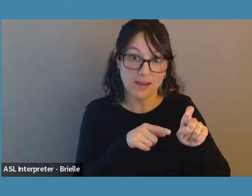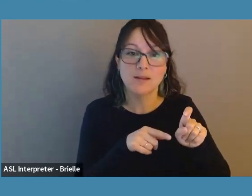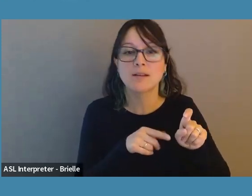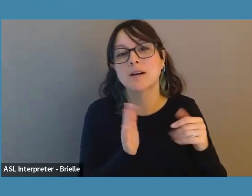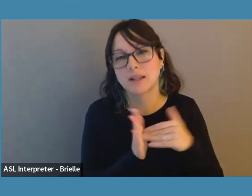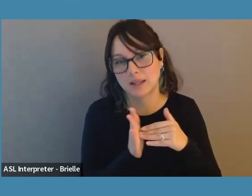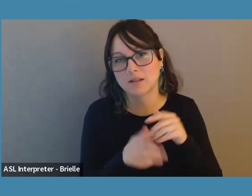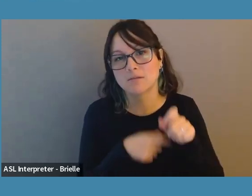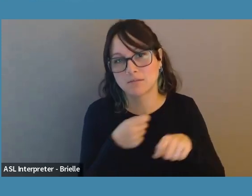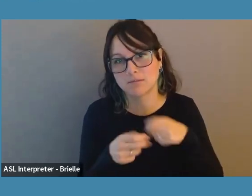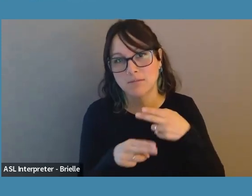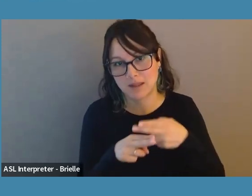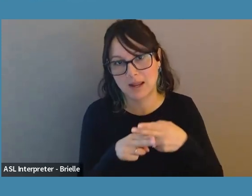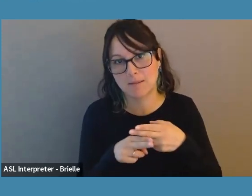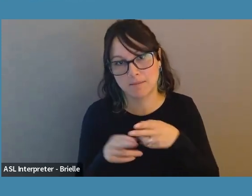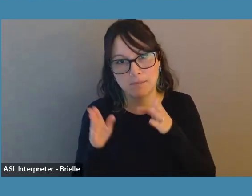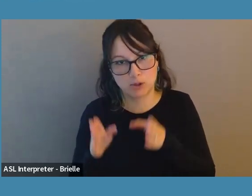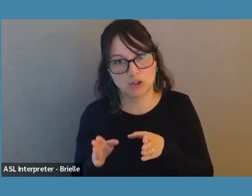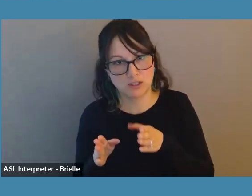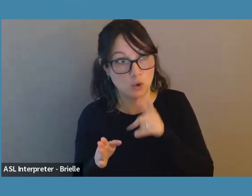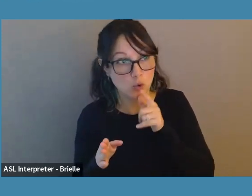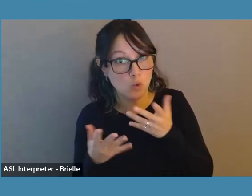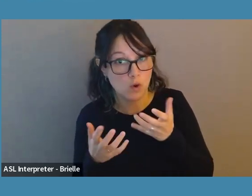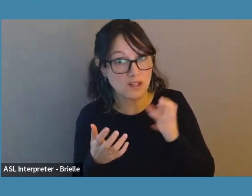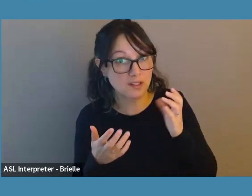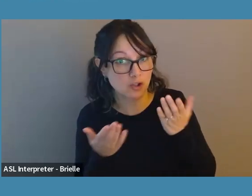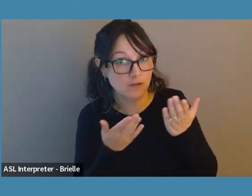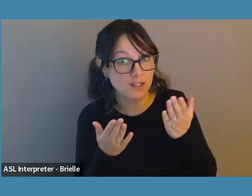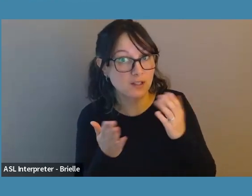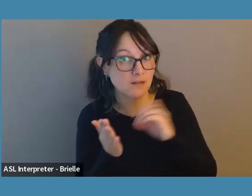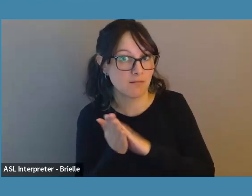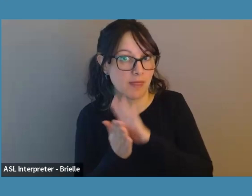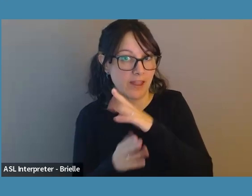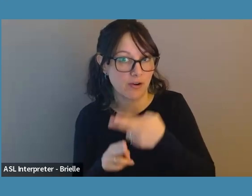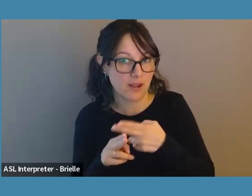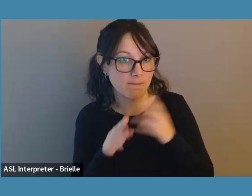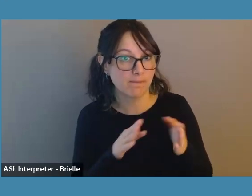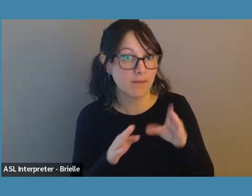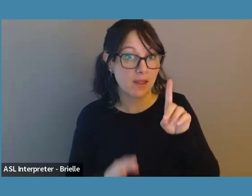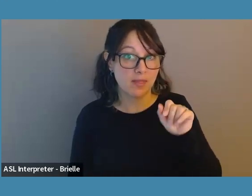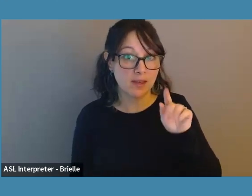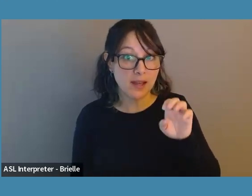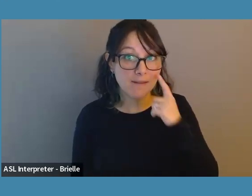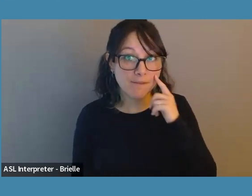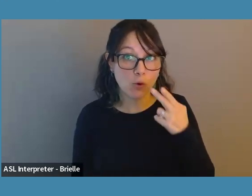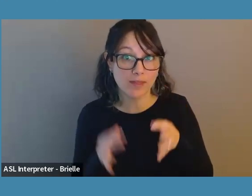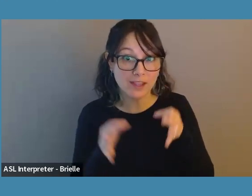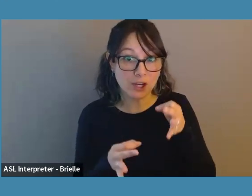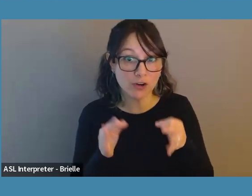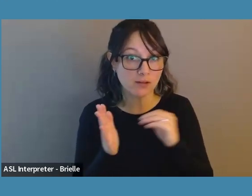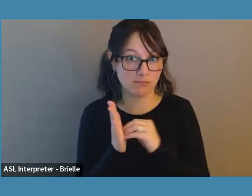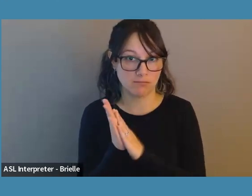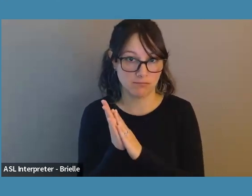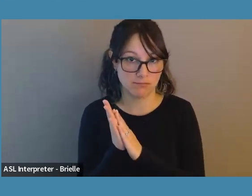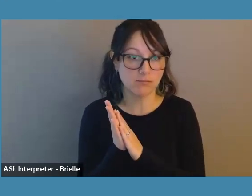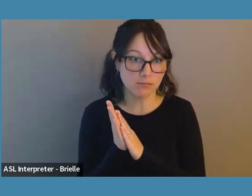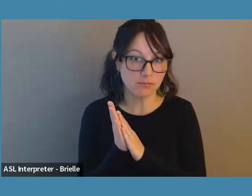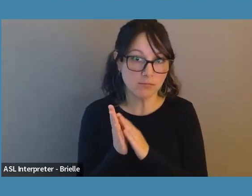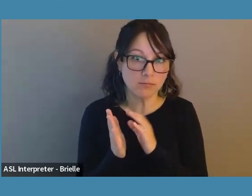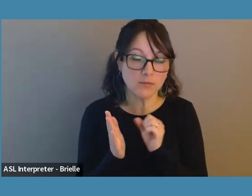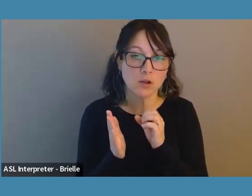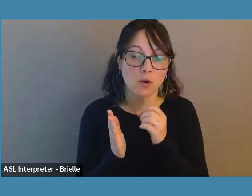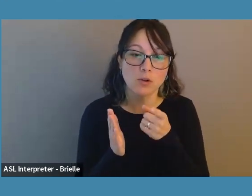want to put in the petitioner's name, the person seeking services. You're going to want to plug in the date of the hearing. So you're